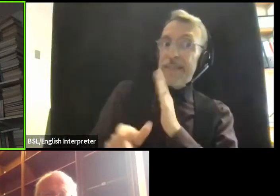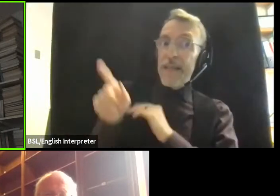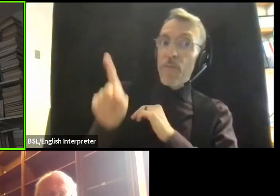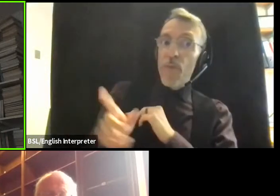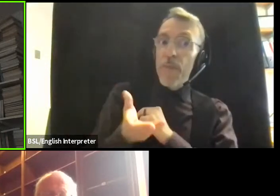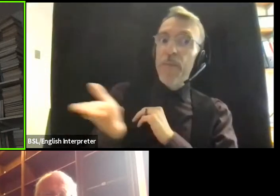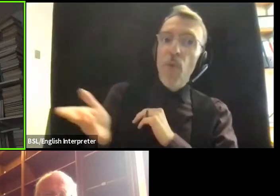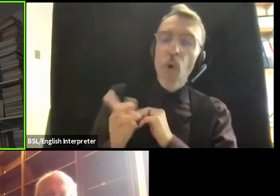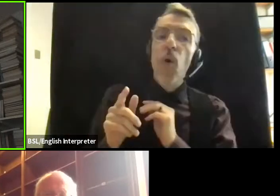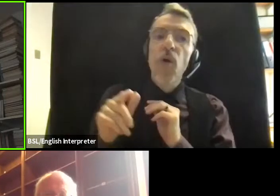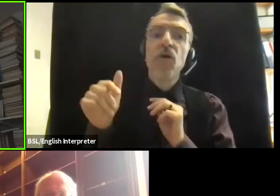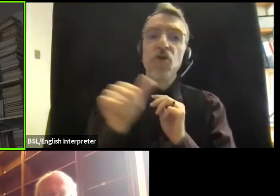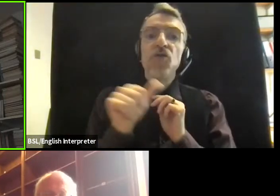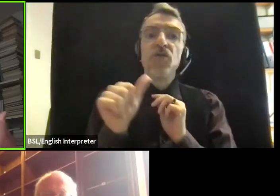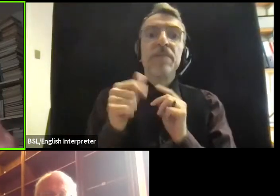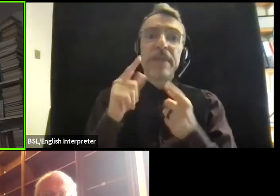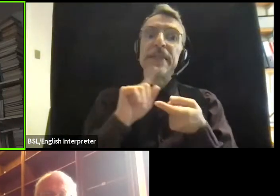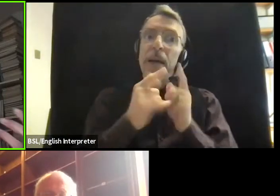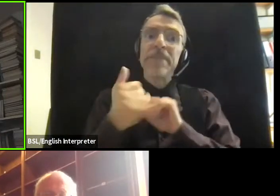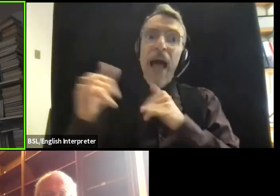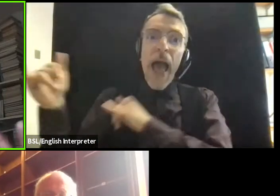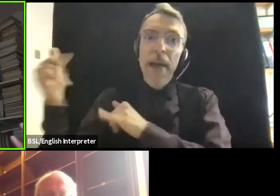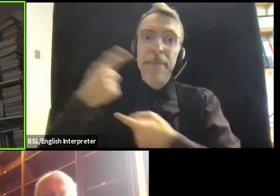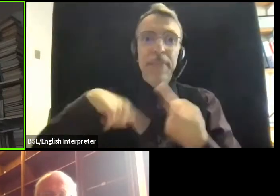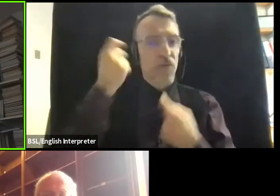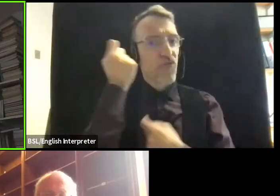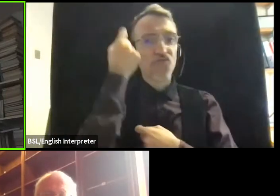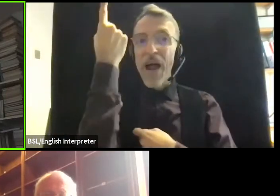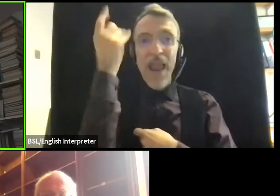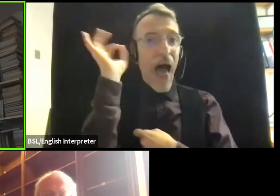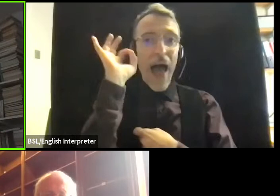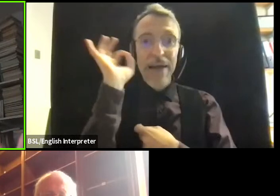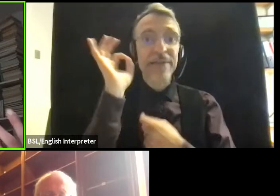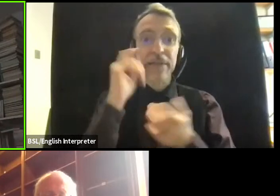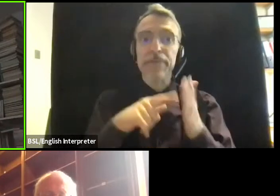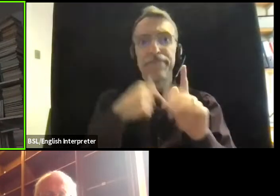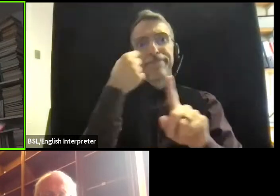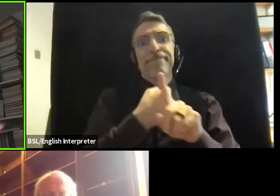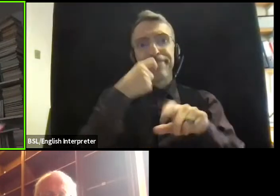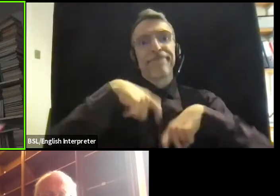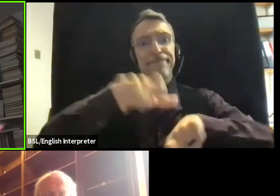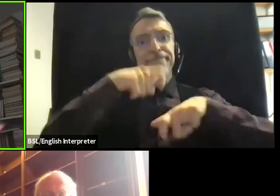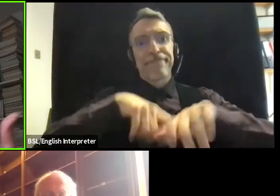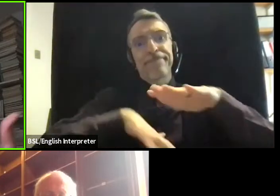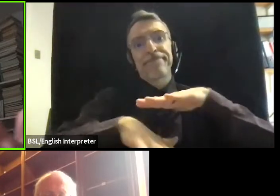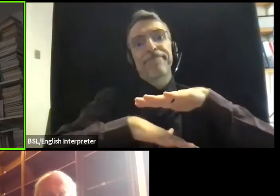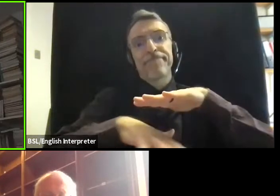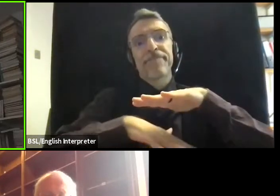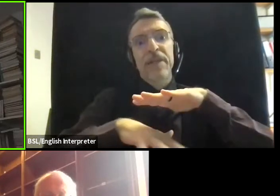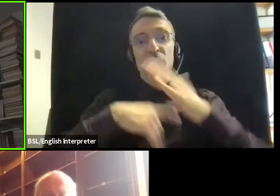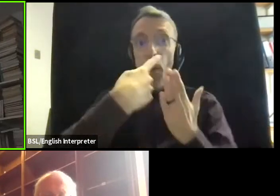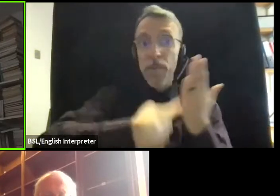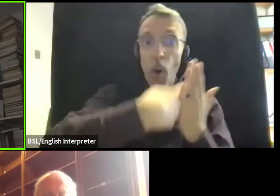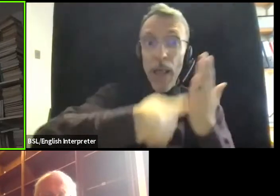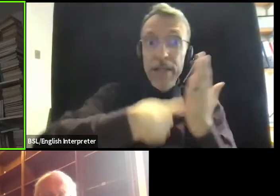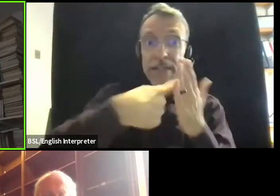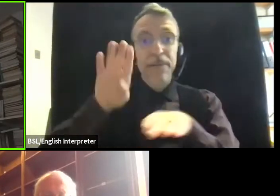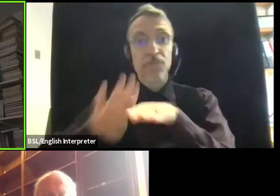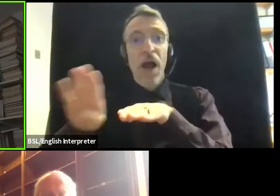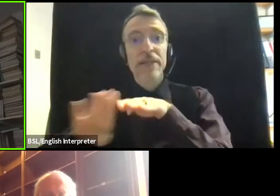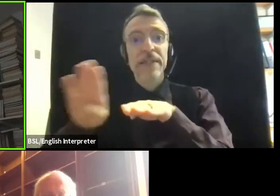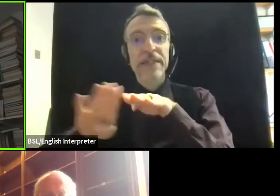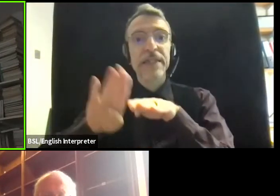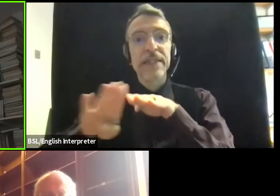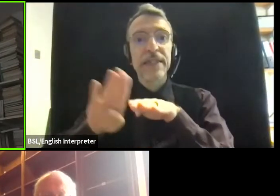sought to de-ghettoize this so that it would become normalized in development policy and practice, in